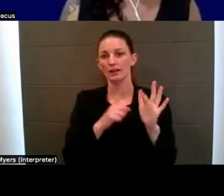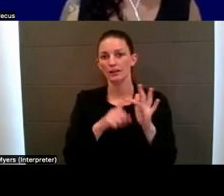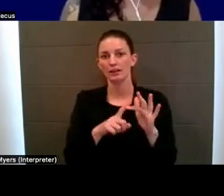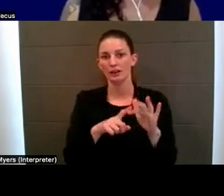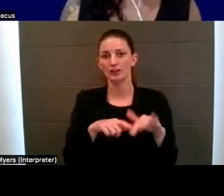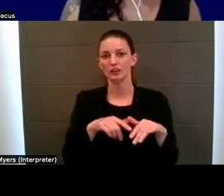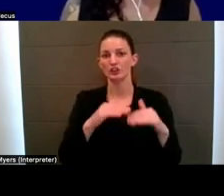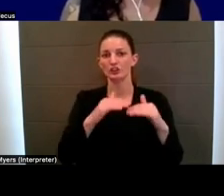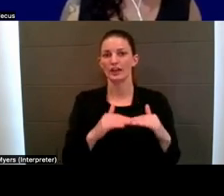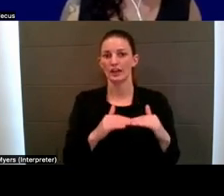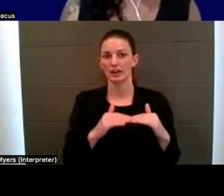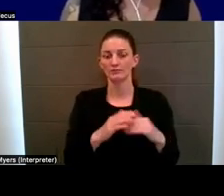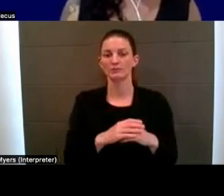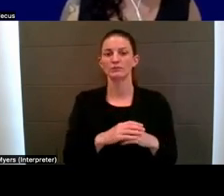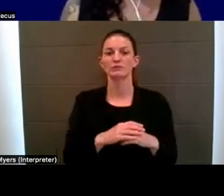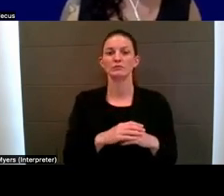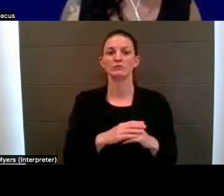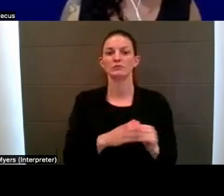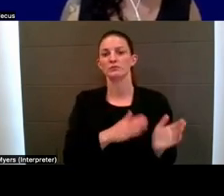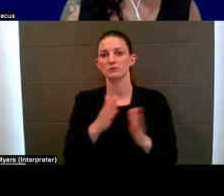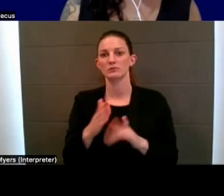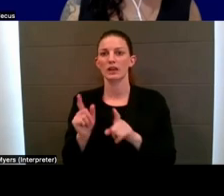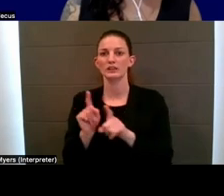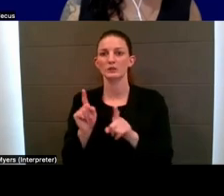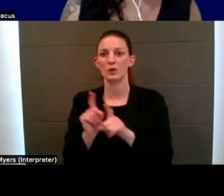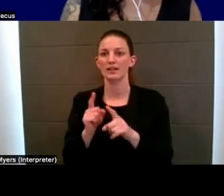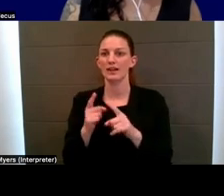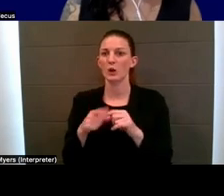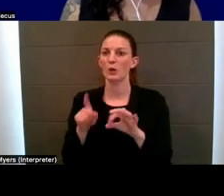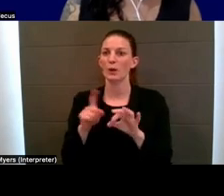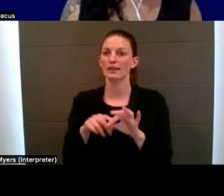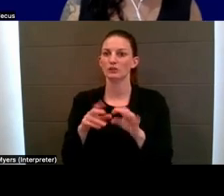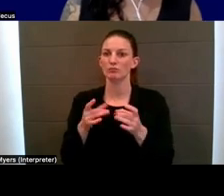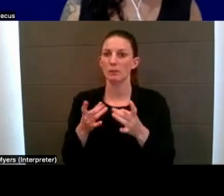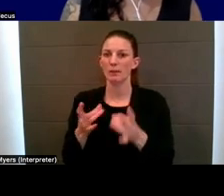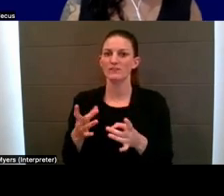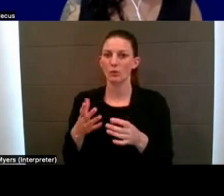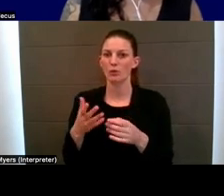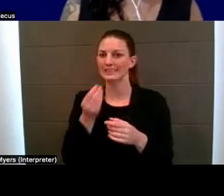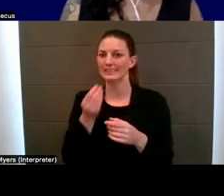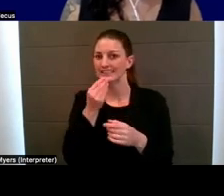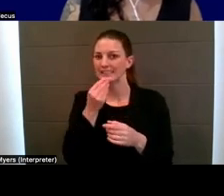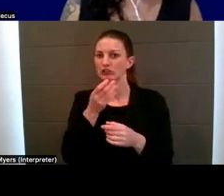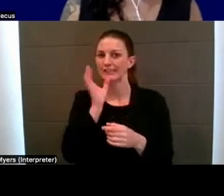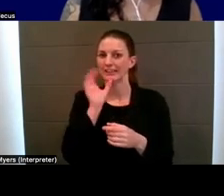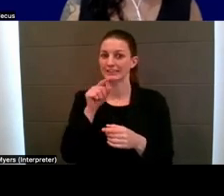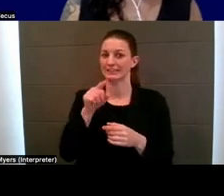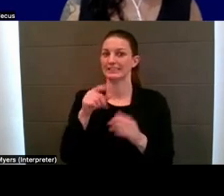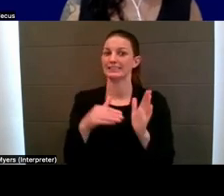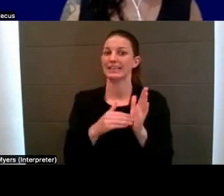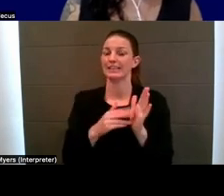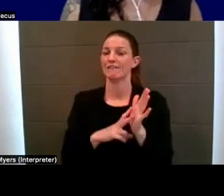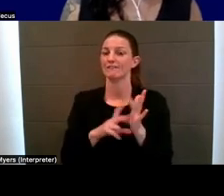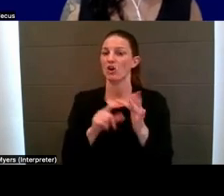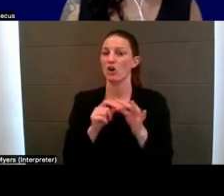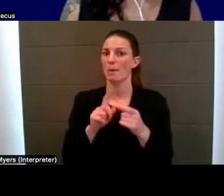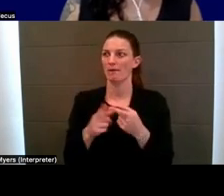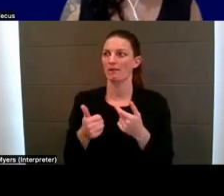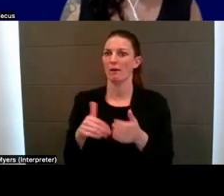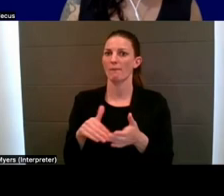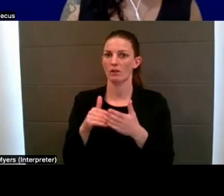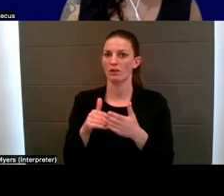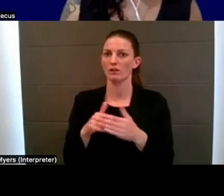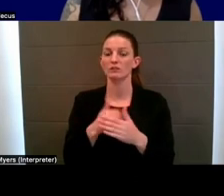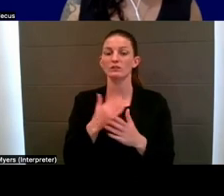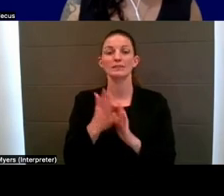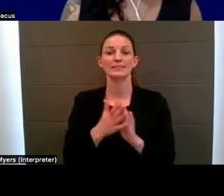ready for eating and drinking, which is where equipment such as a Z vibe might come in. So the routine might be getting the child